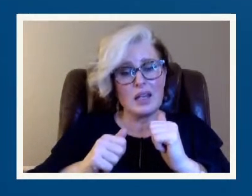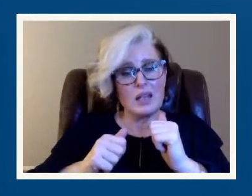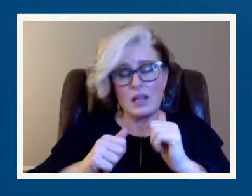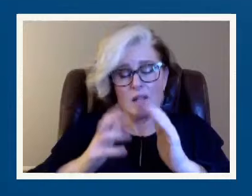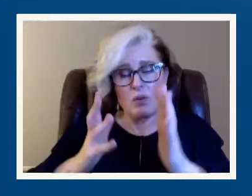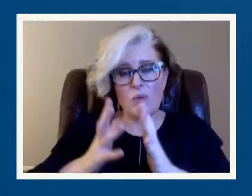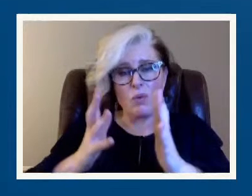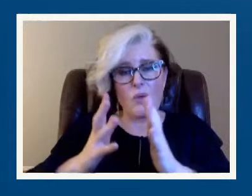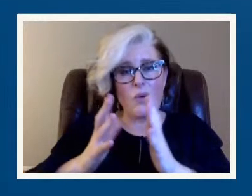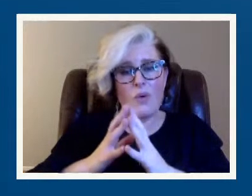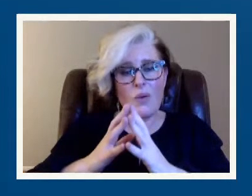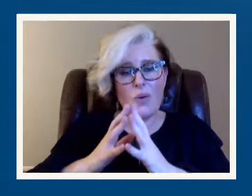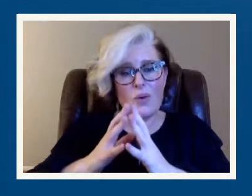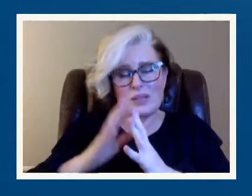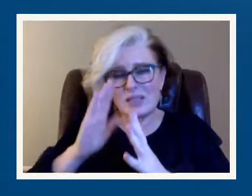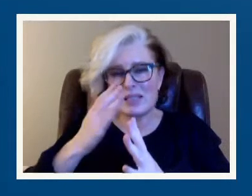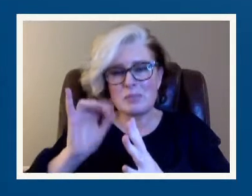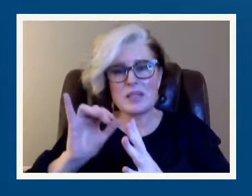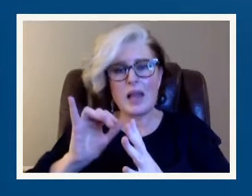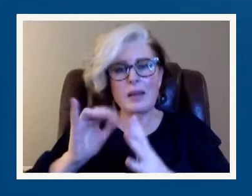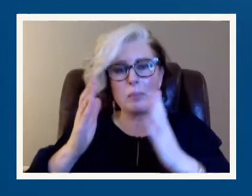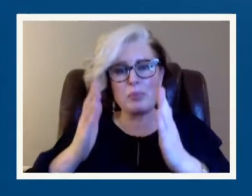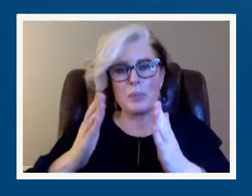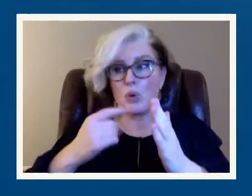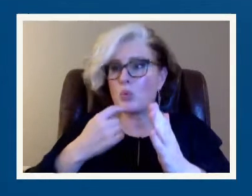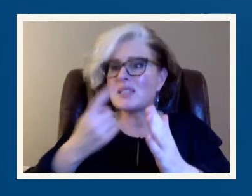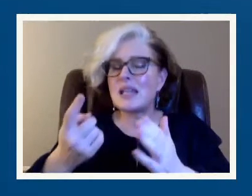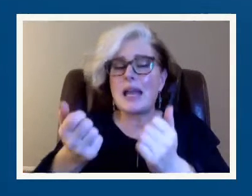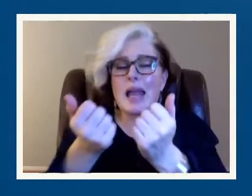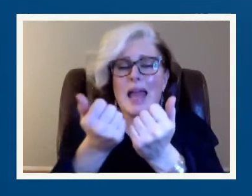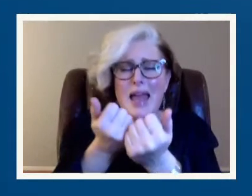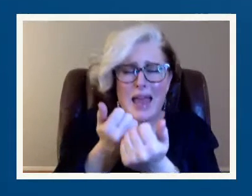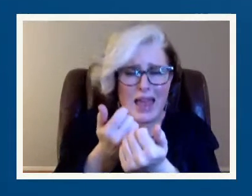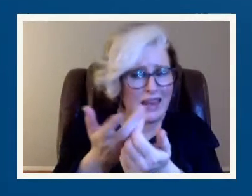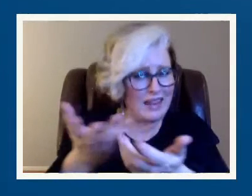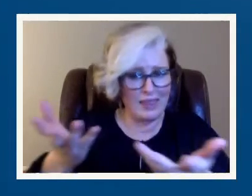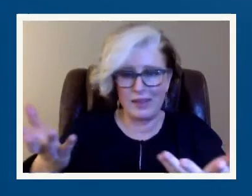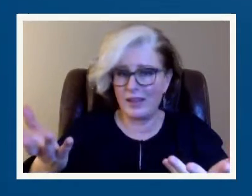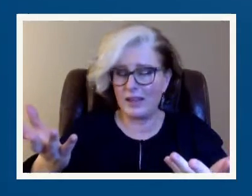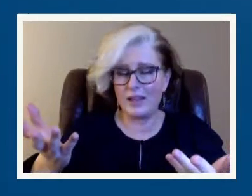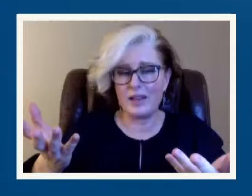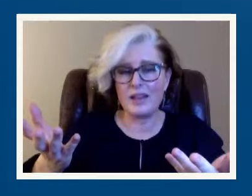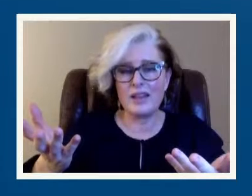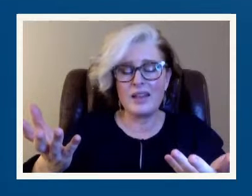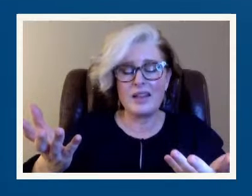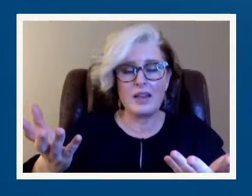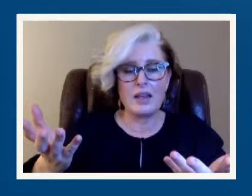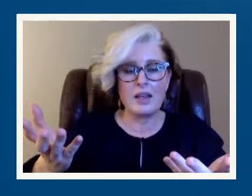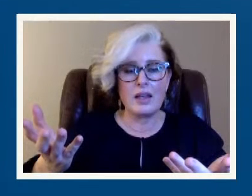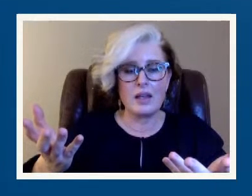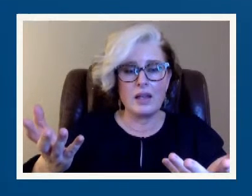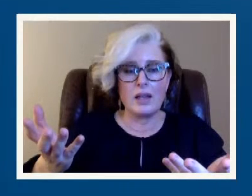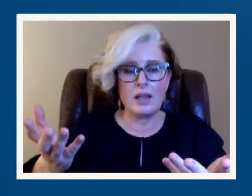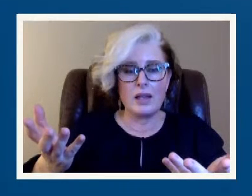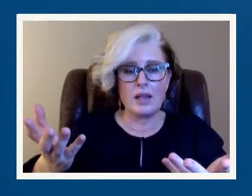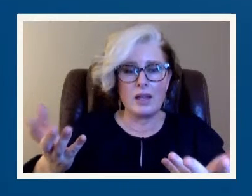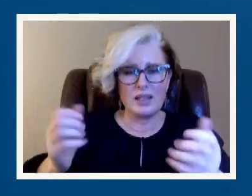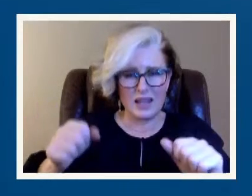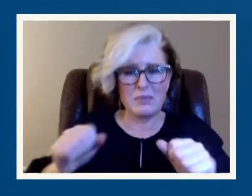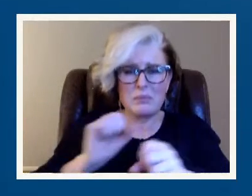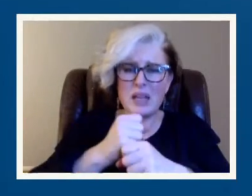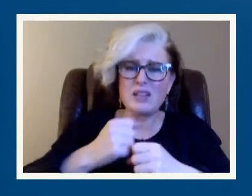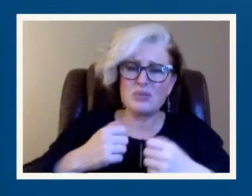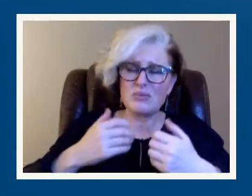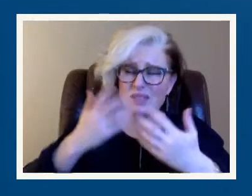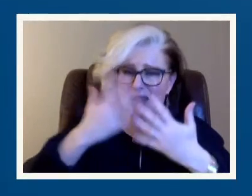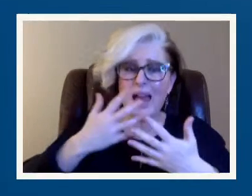it just seems like people will say anything and do anything. And it can be depressing